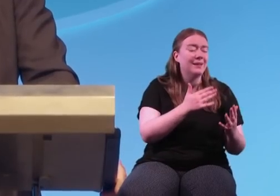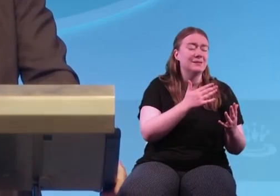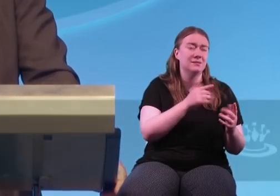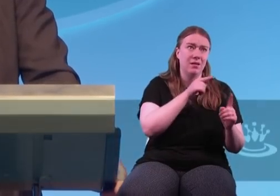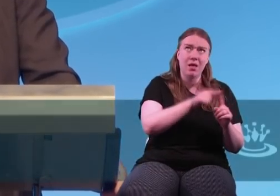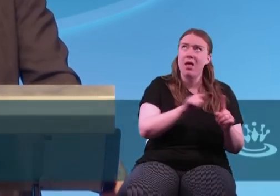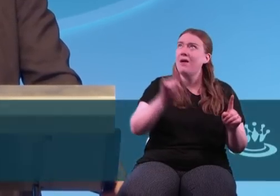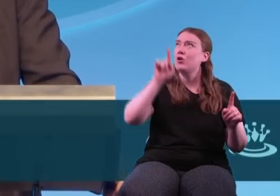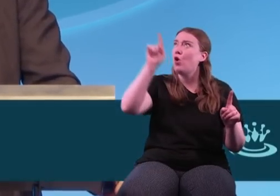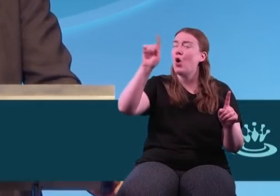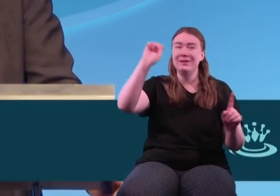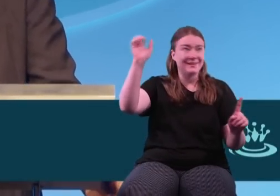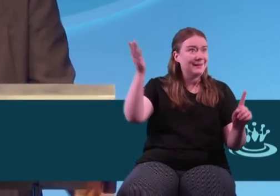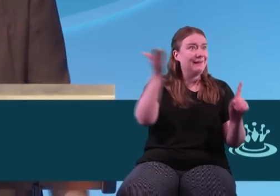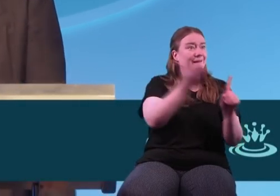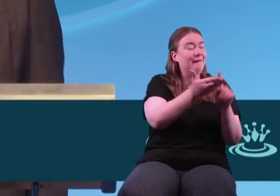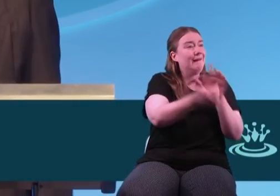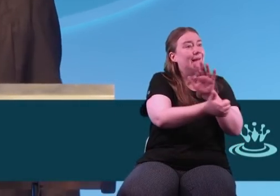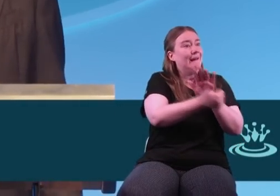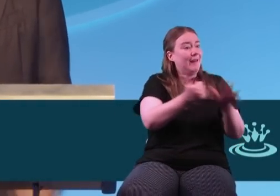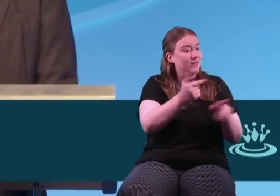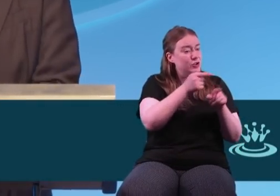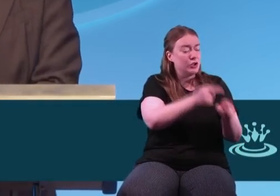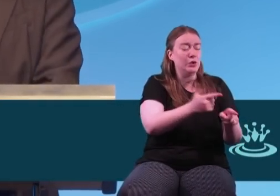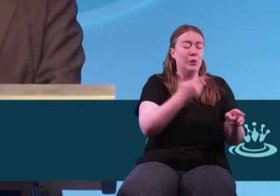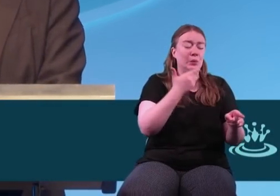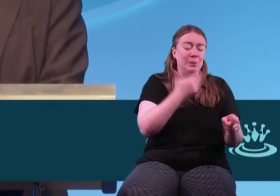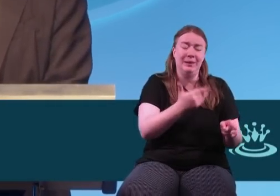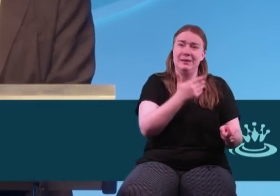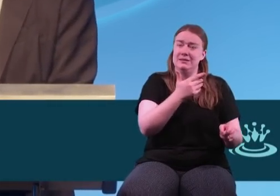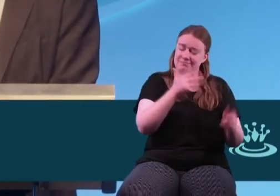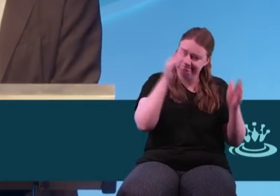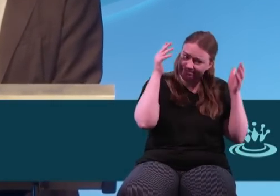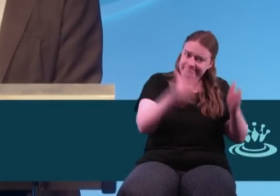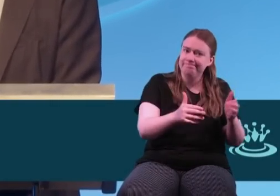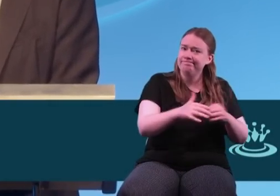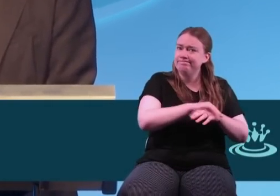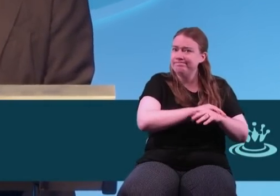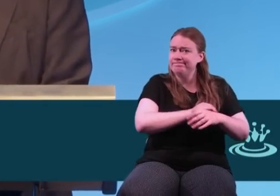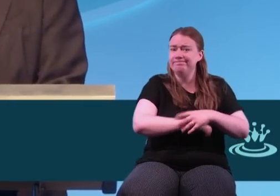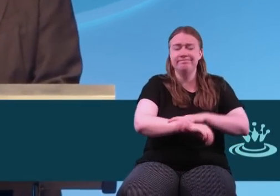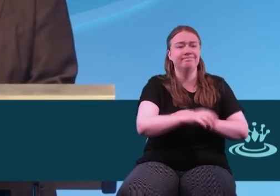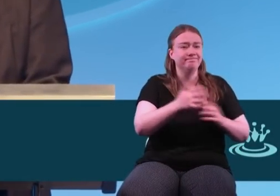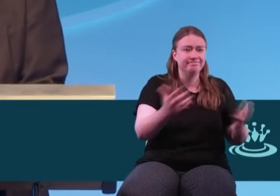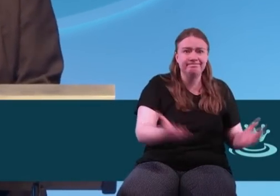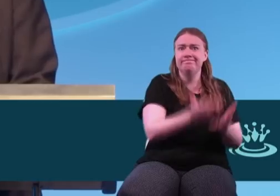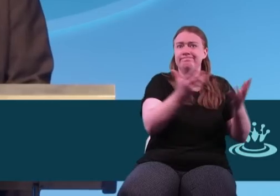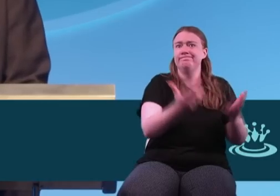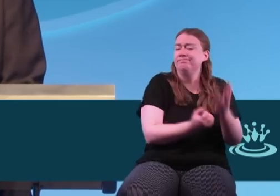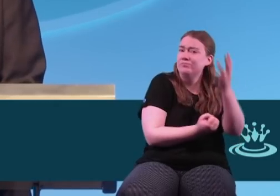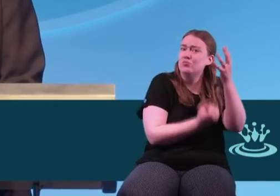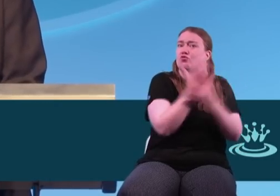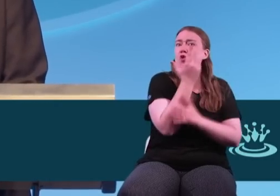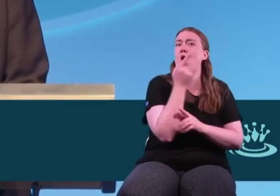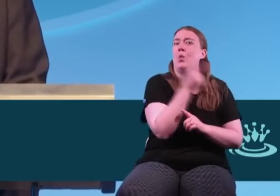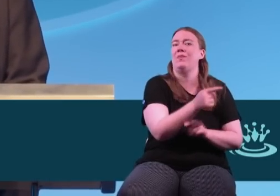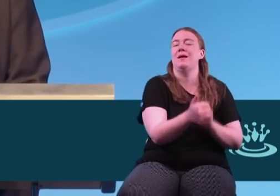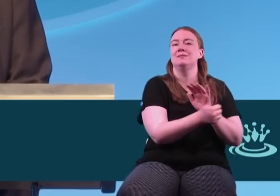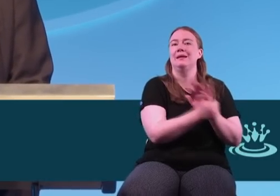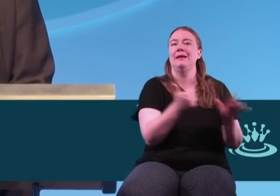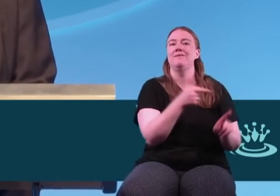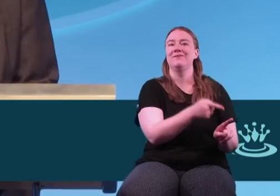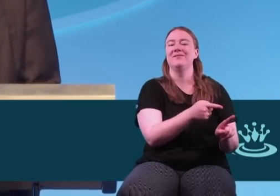God. Fan into flame. Now, the indication is not given to us of the nature of this